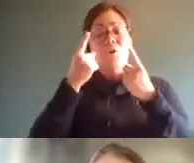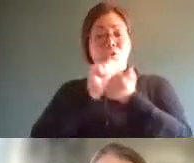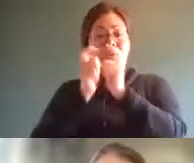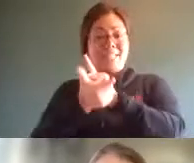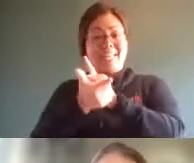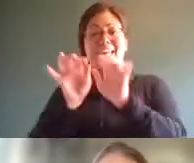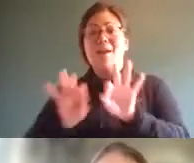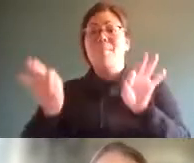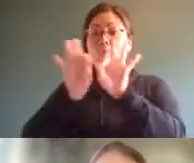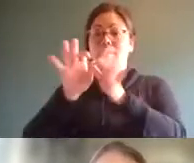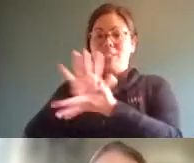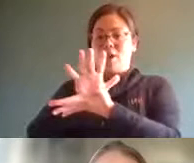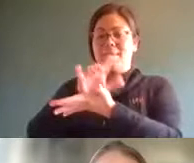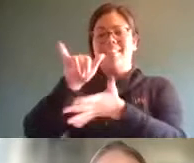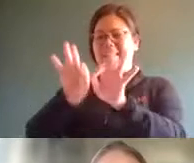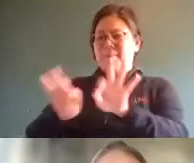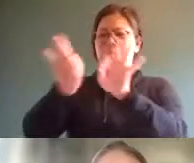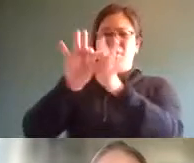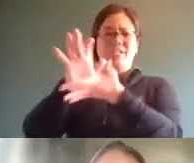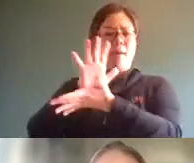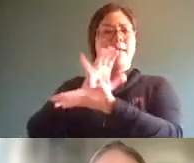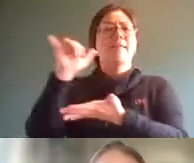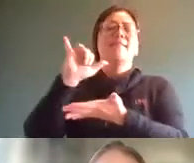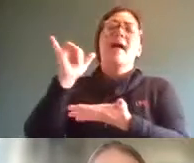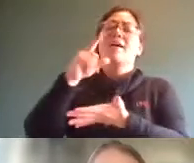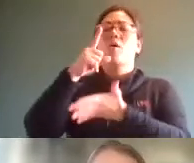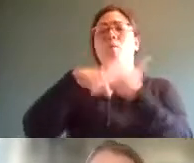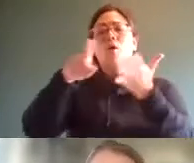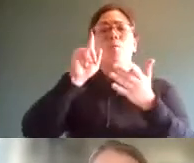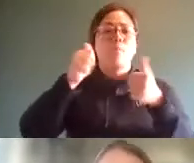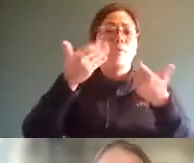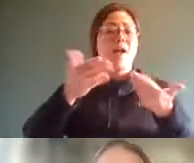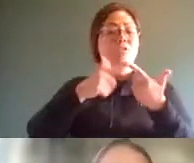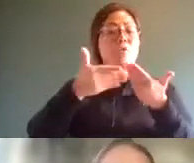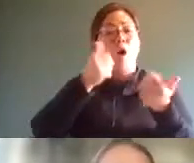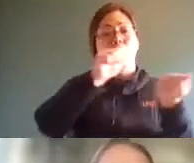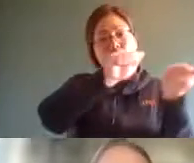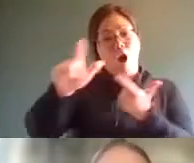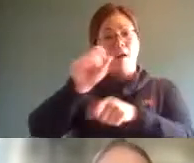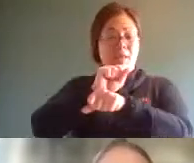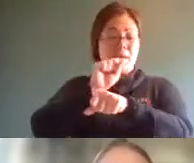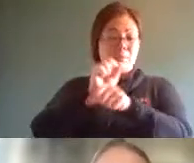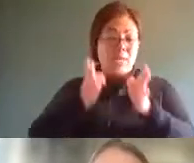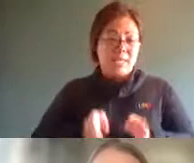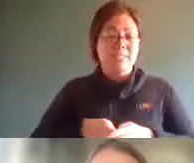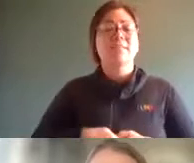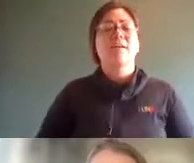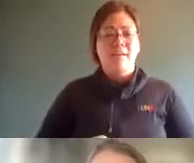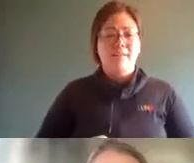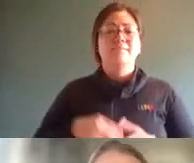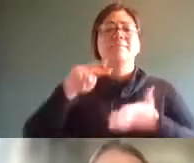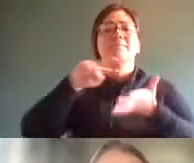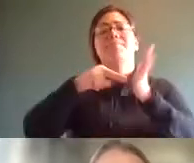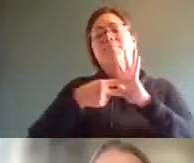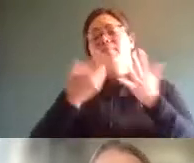I think about vital documents, those are documents that you provide to almost every single employee. And that may